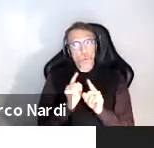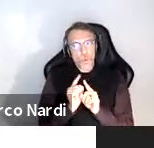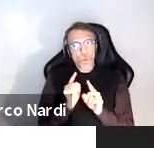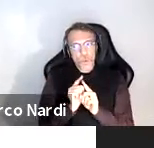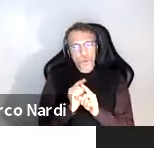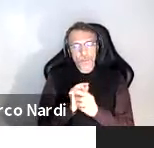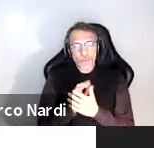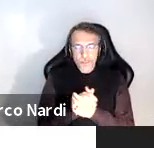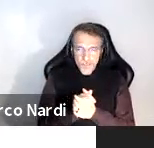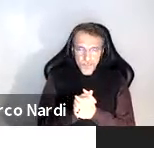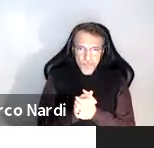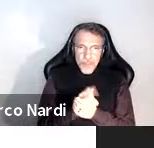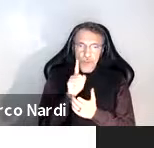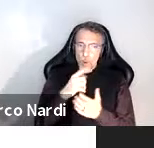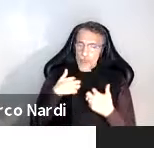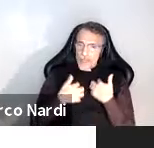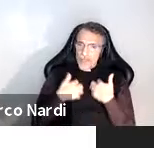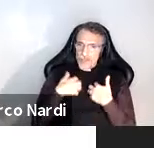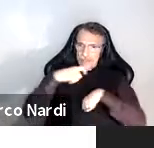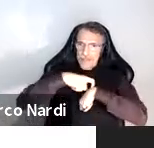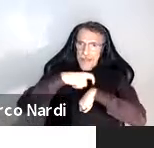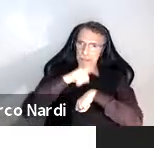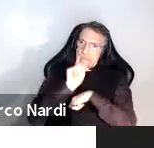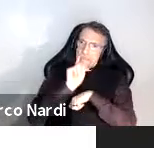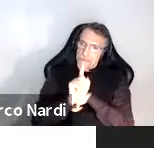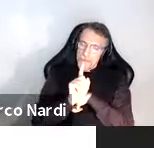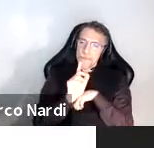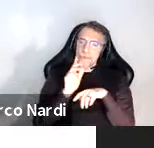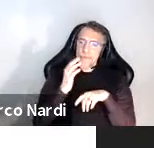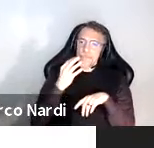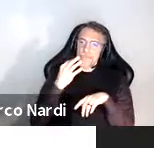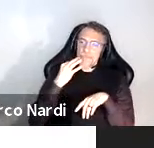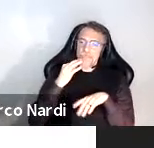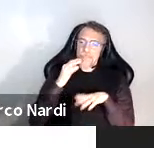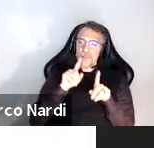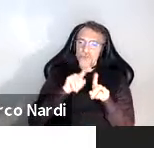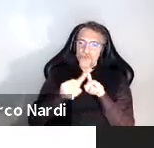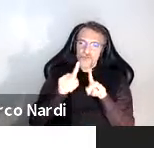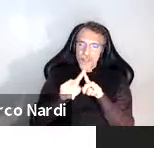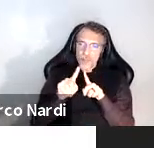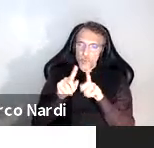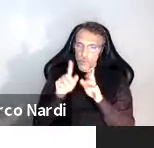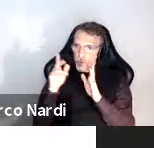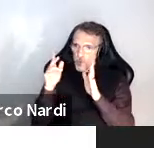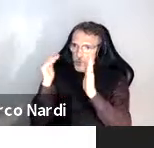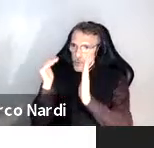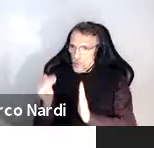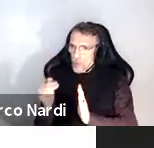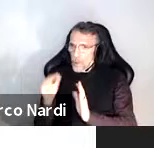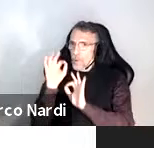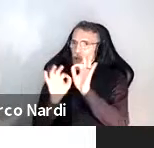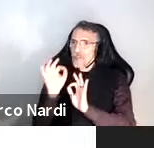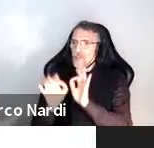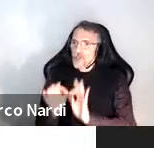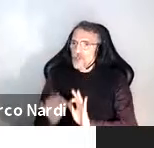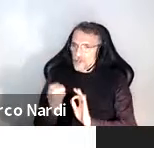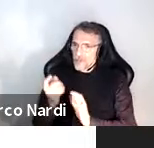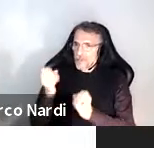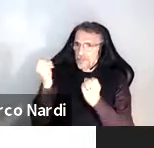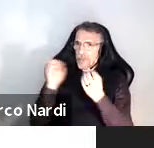insightful. I think in the interest of time, what I'll do is I'll turn to the audience because we have a few questions that have come